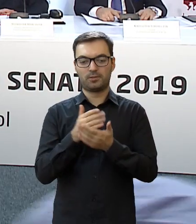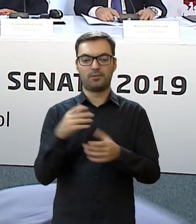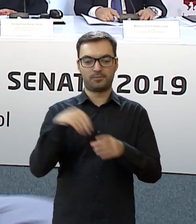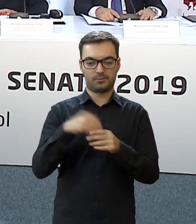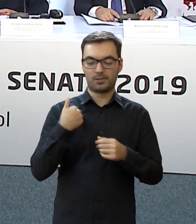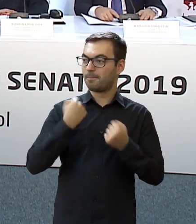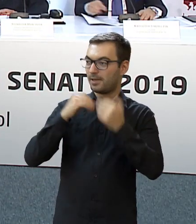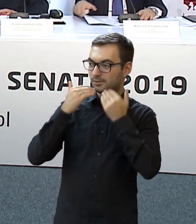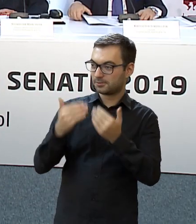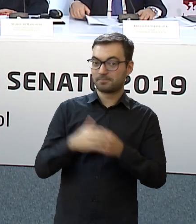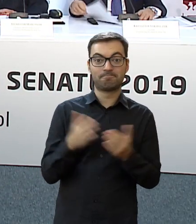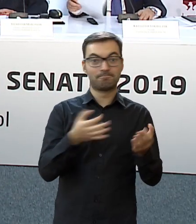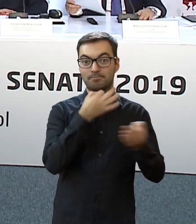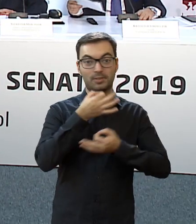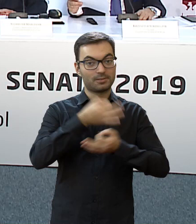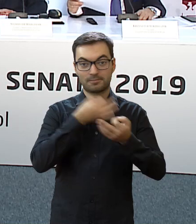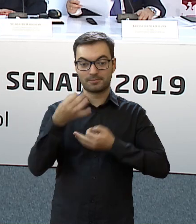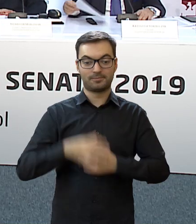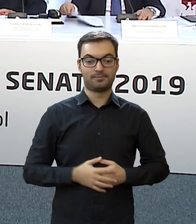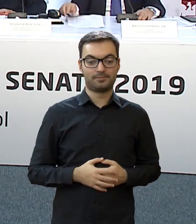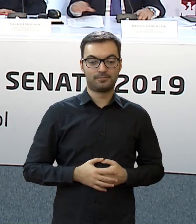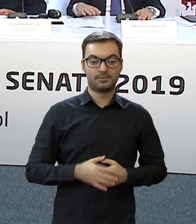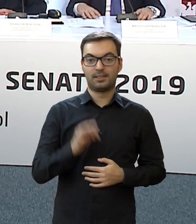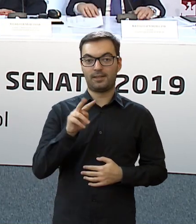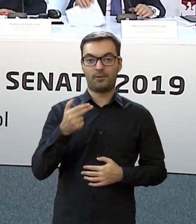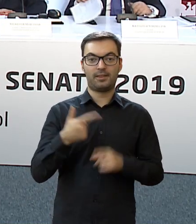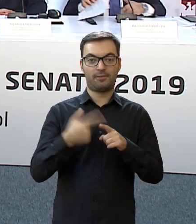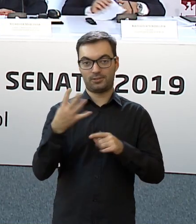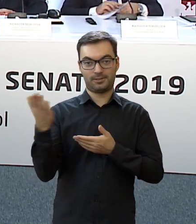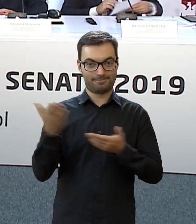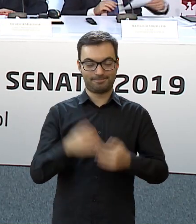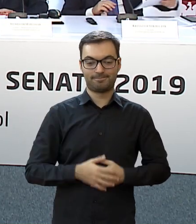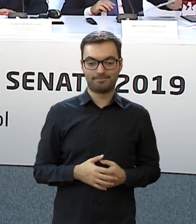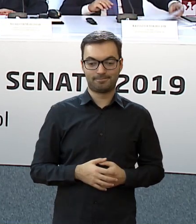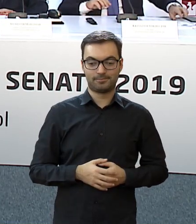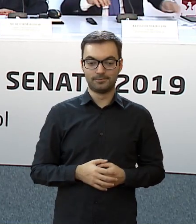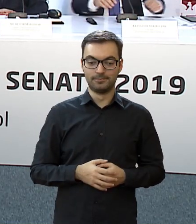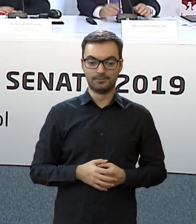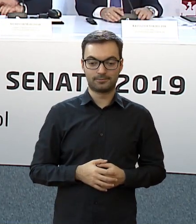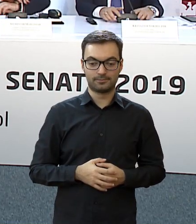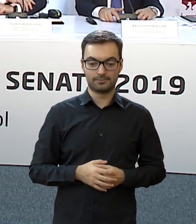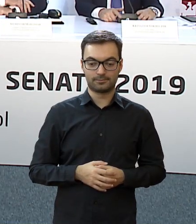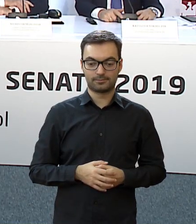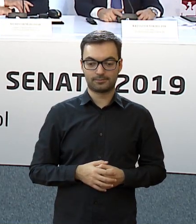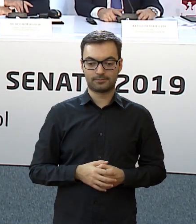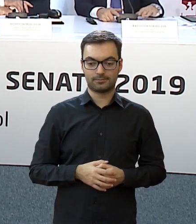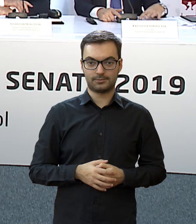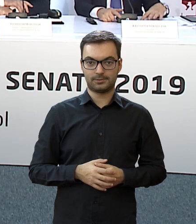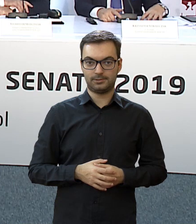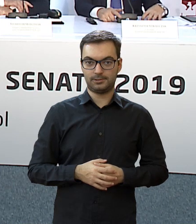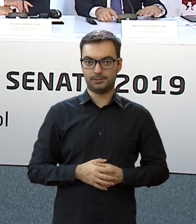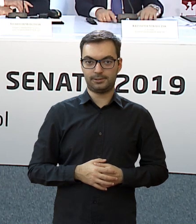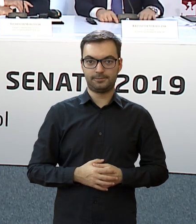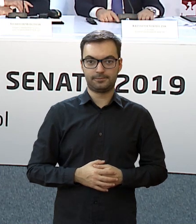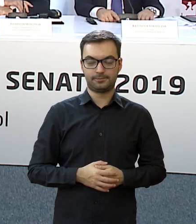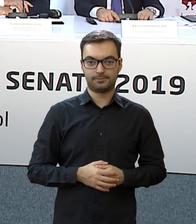Bardzo dziękuję. W takim razie czas na zadawanie Time for pytań. questions. TVN24, please. First of all, I would like to